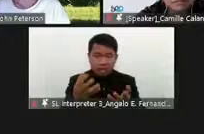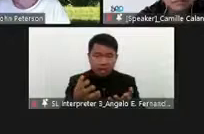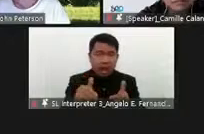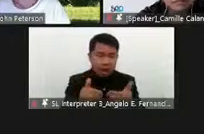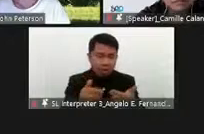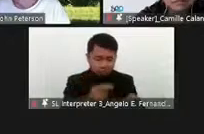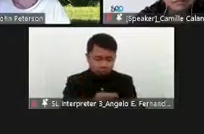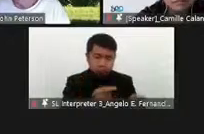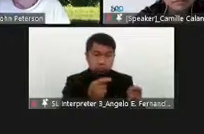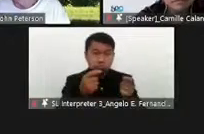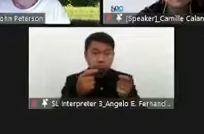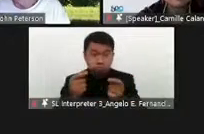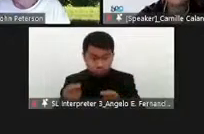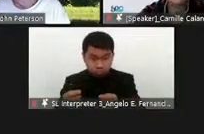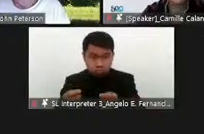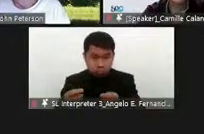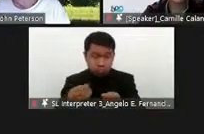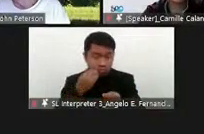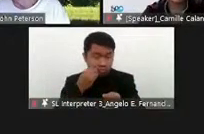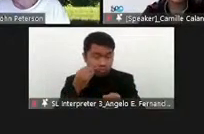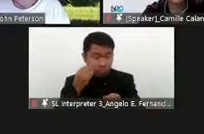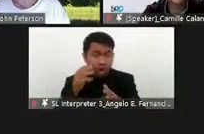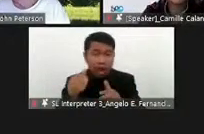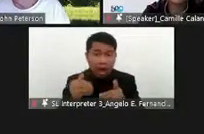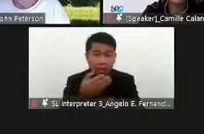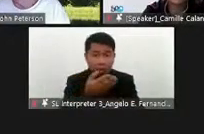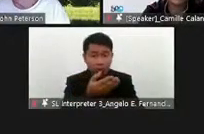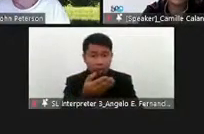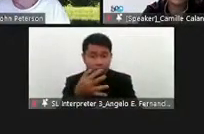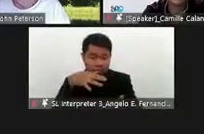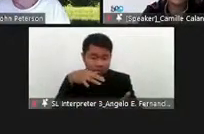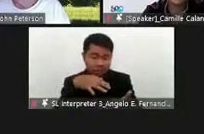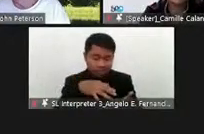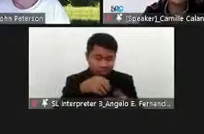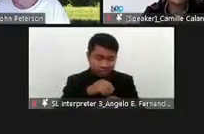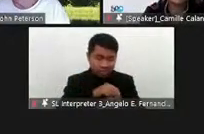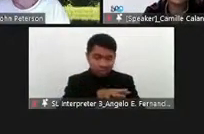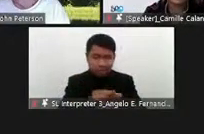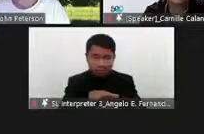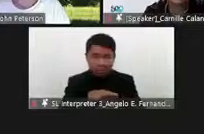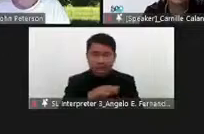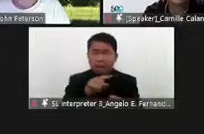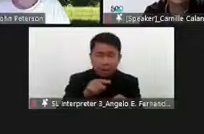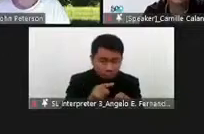we best approach these studies? So regarding pre-colonial sites.